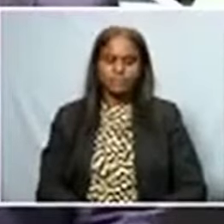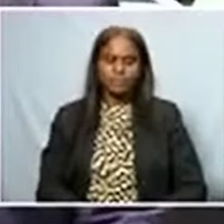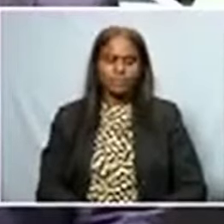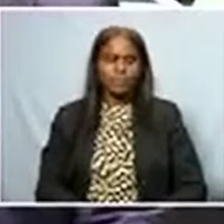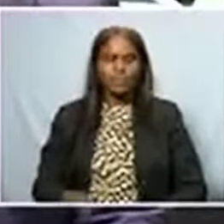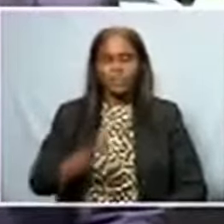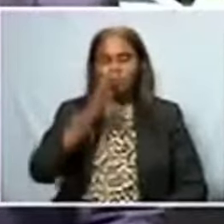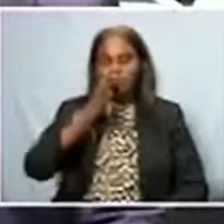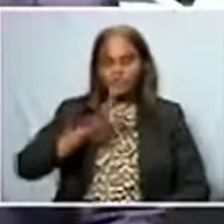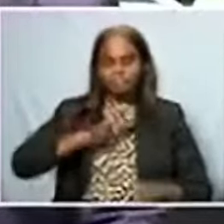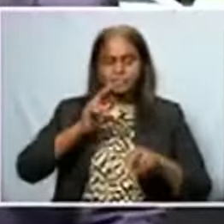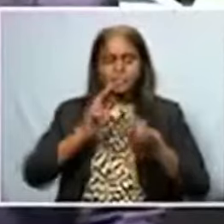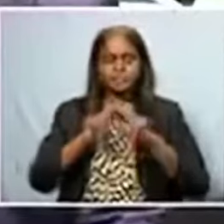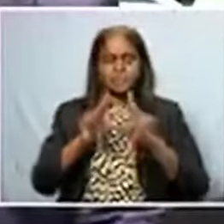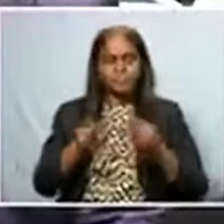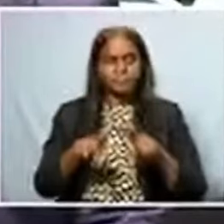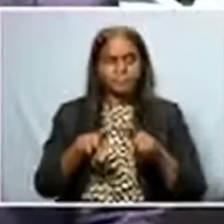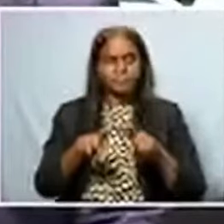Madam Chairperson,